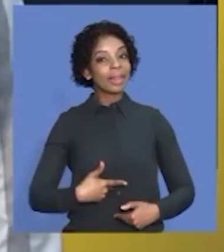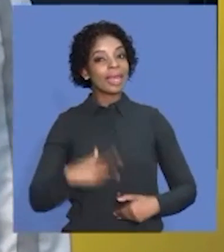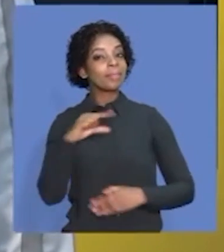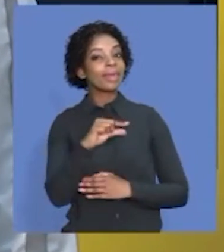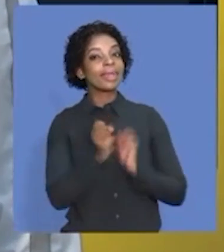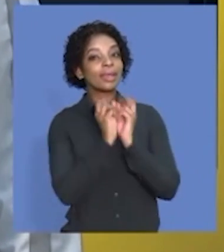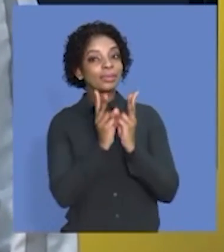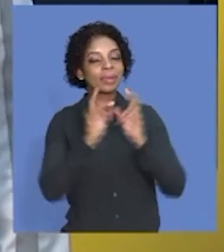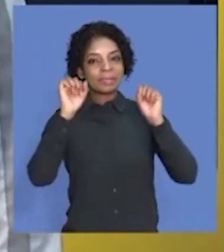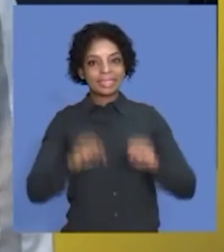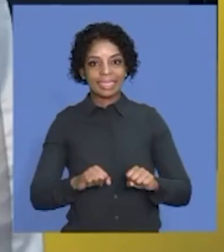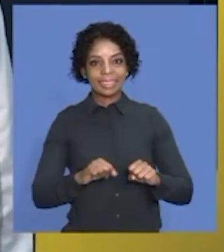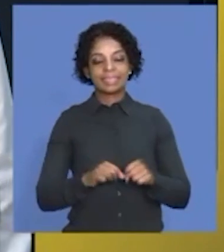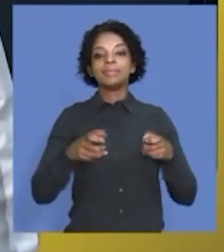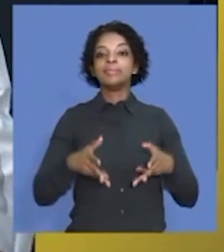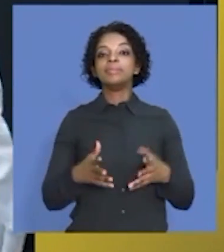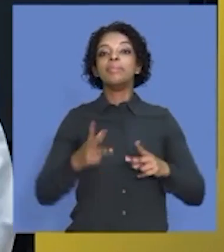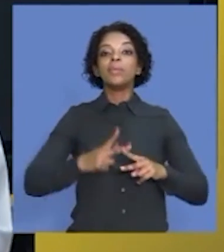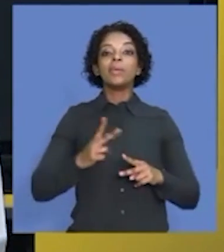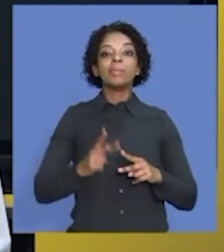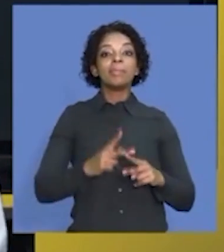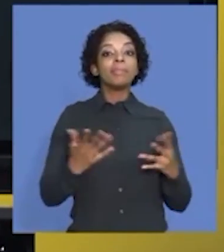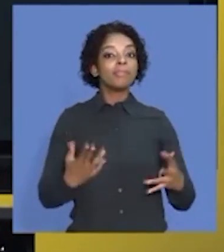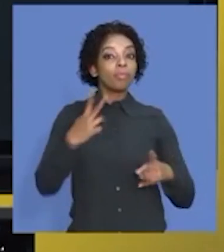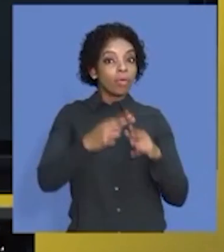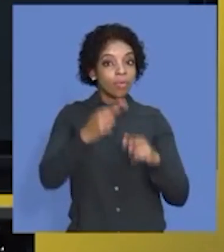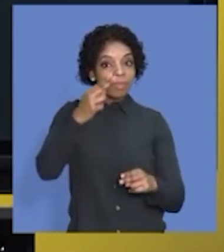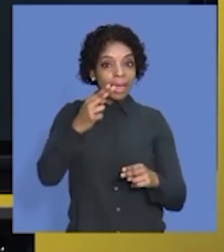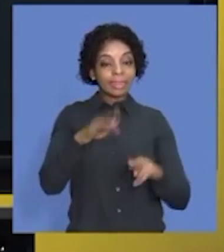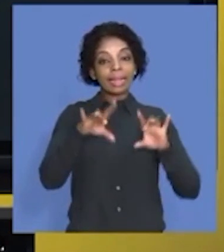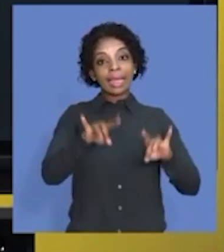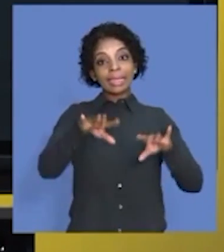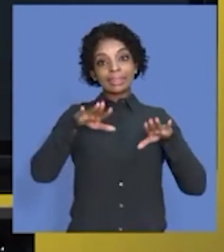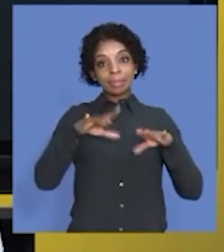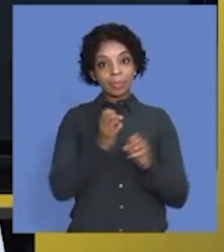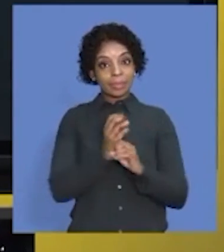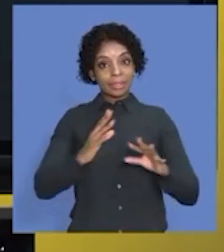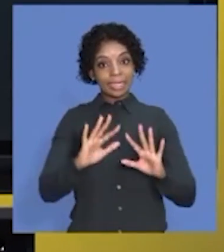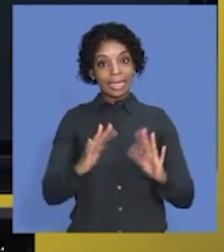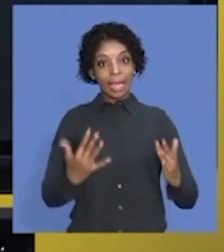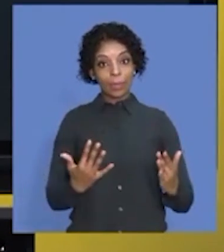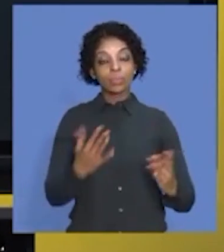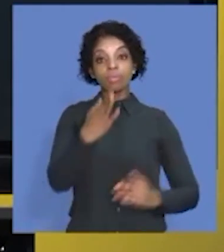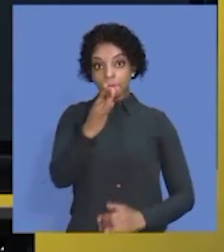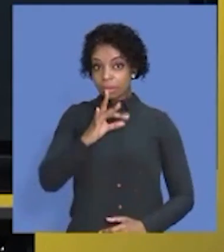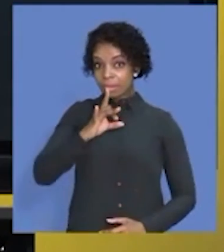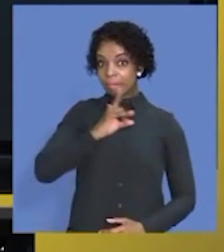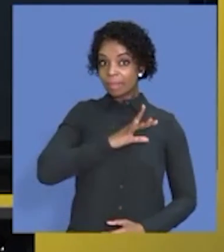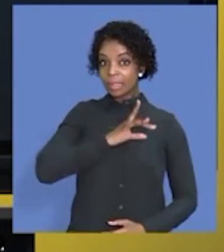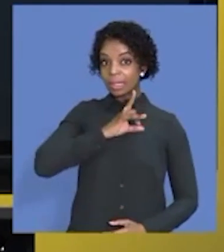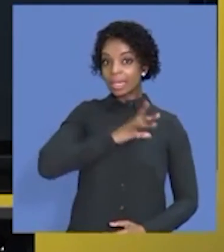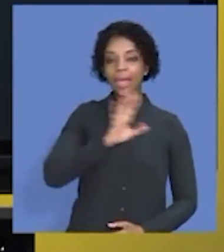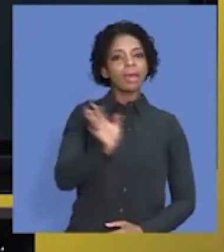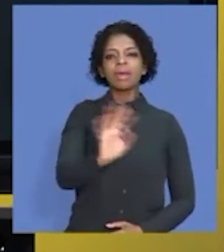12s. Yes, it's accounting. We're preparing for the final exams, and we start off by saying, don't fear